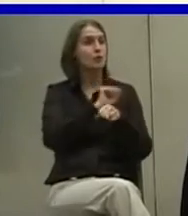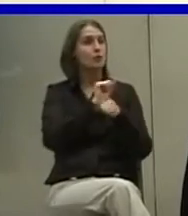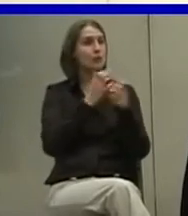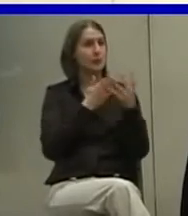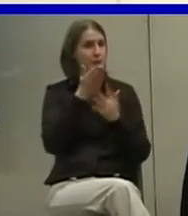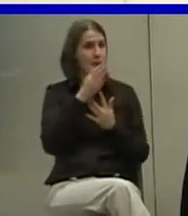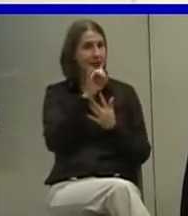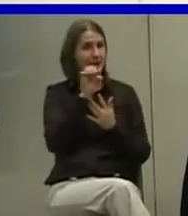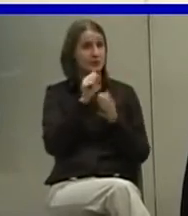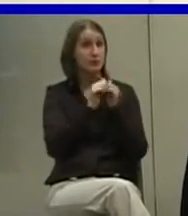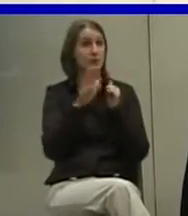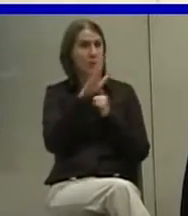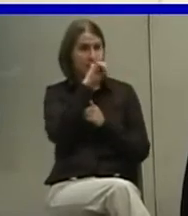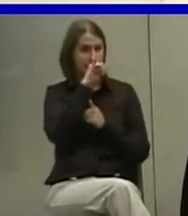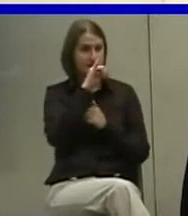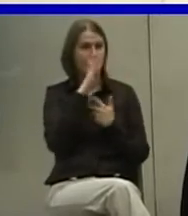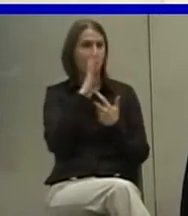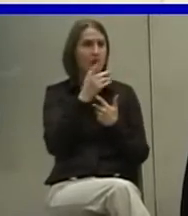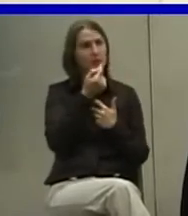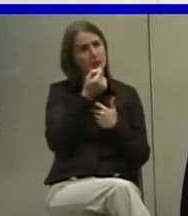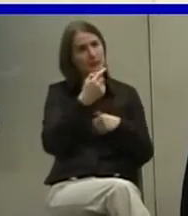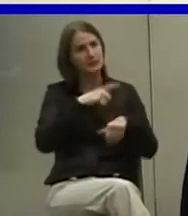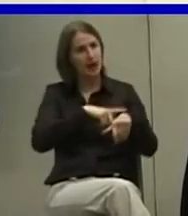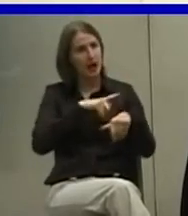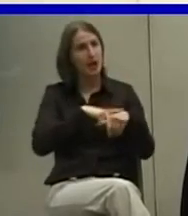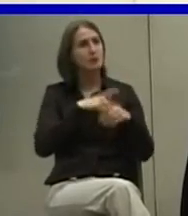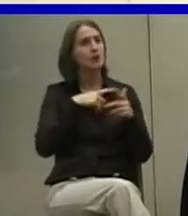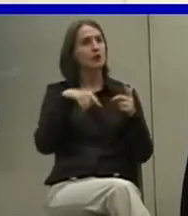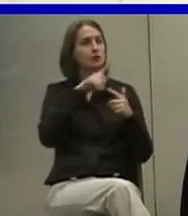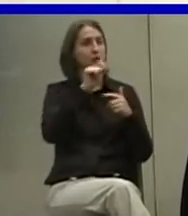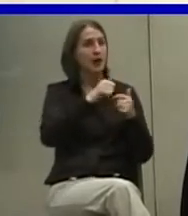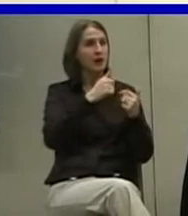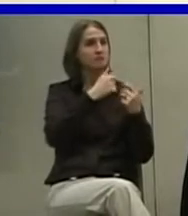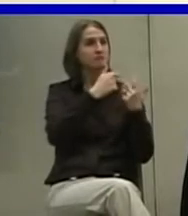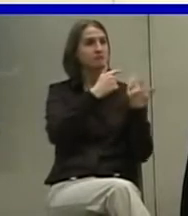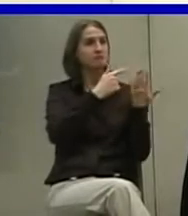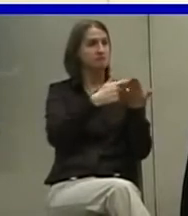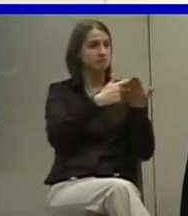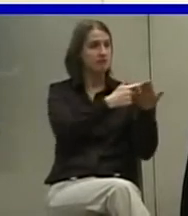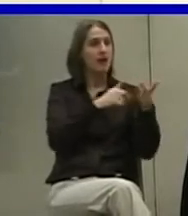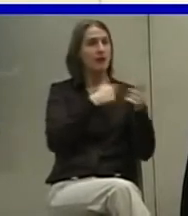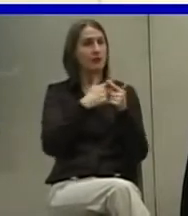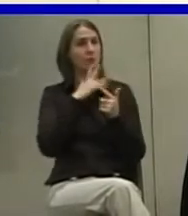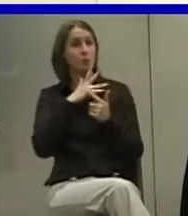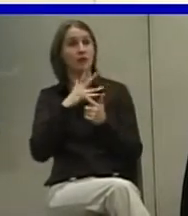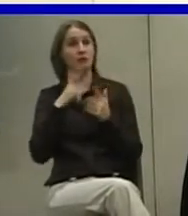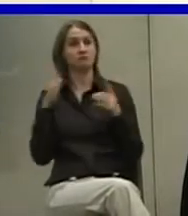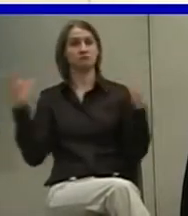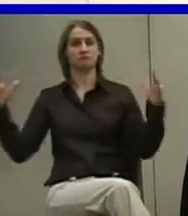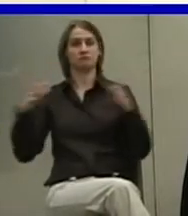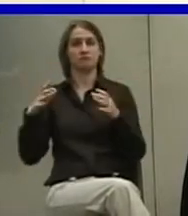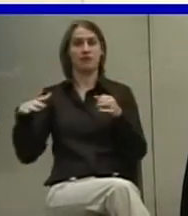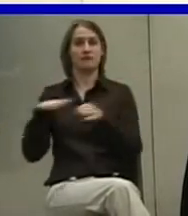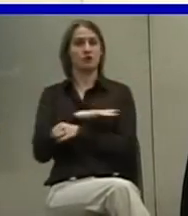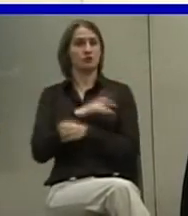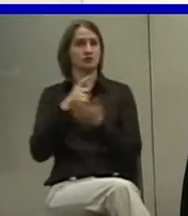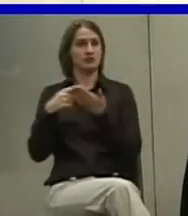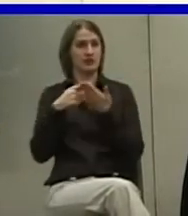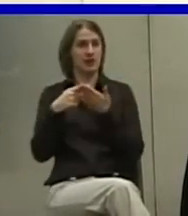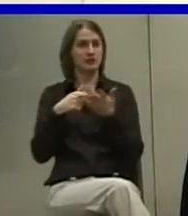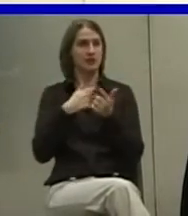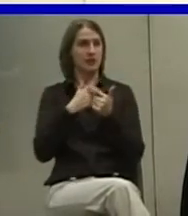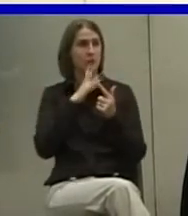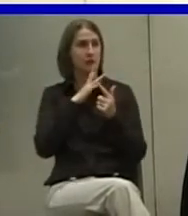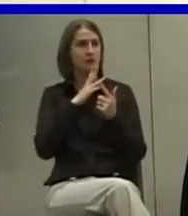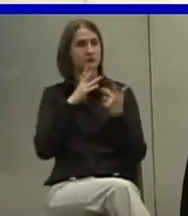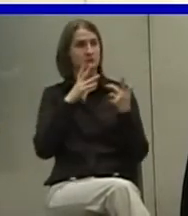own kids, and I'm going to give you little blocks of time to think about it, then we're going to come back and discuss, and then I'm going to give it back to you to think about some things. We'll come back and discuss. So